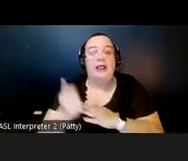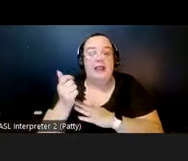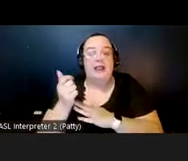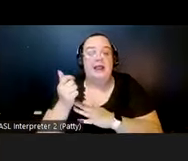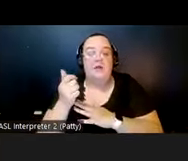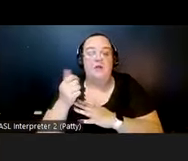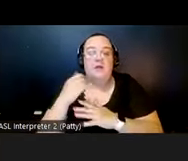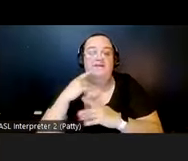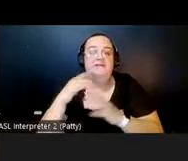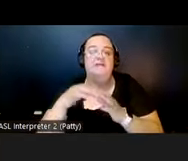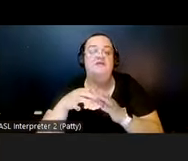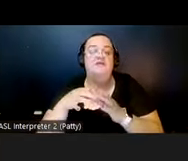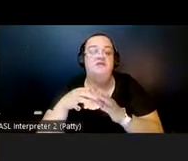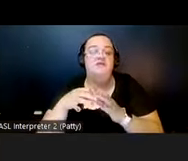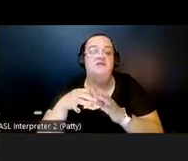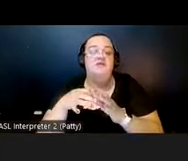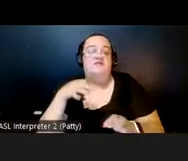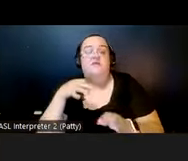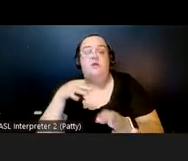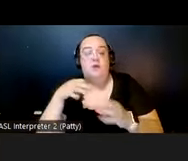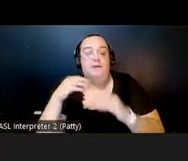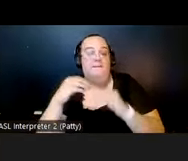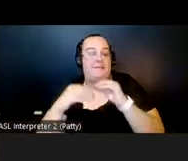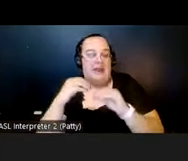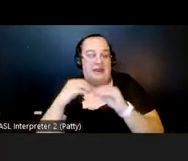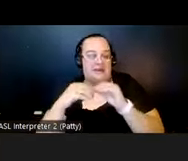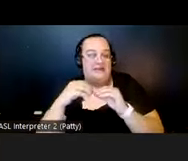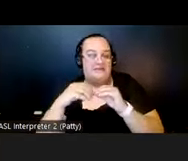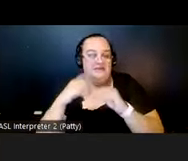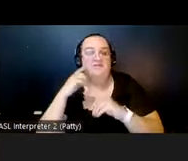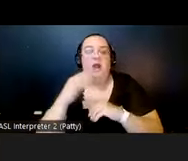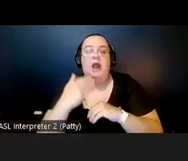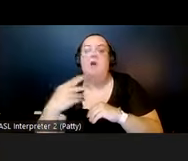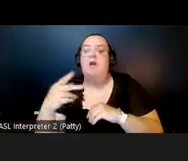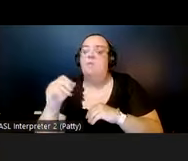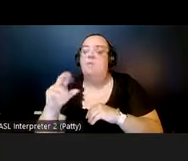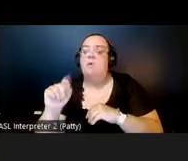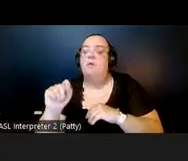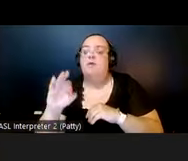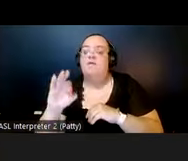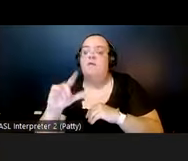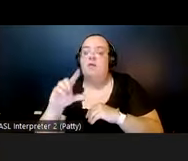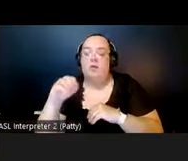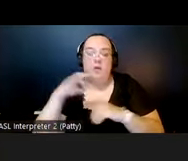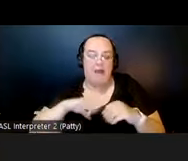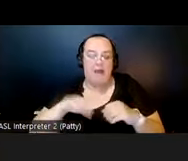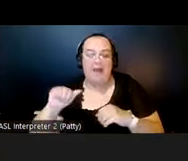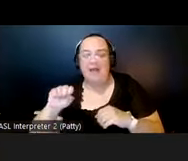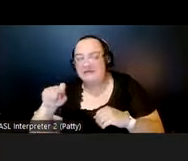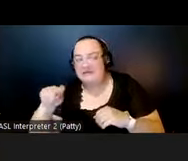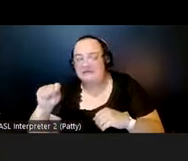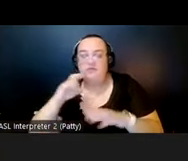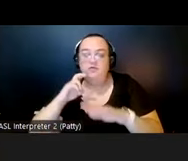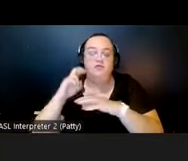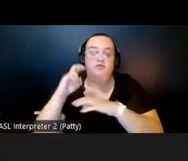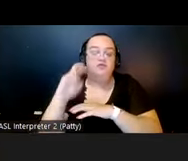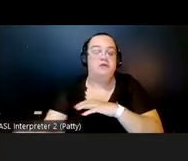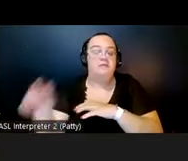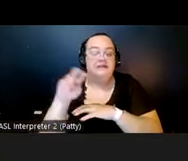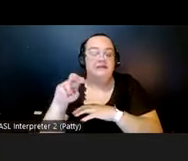deferred maintenance on the built environment on our portfolio assets. Transportation projects are restricted